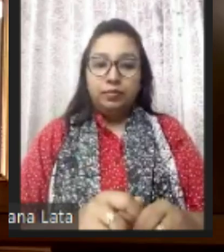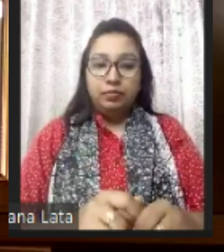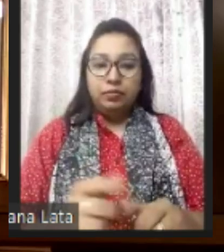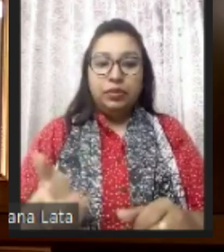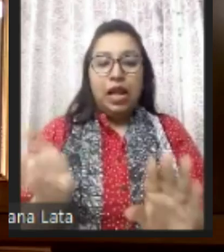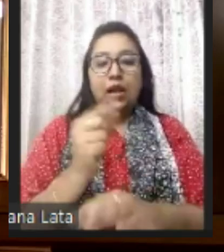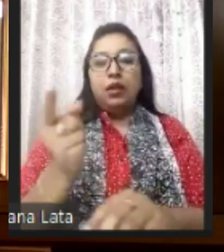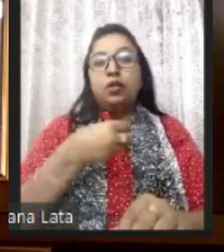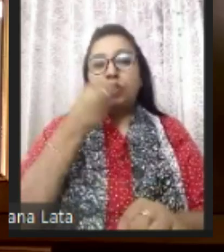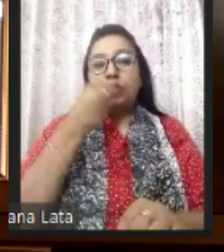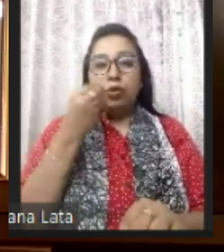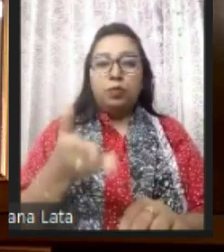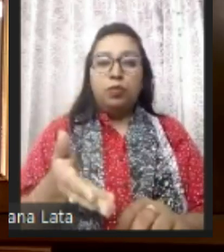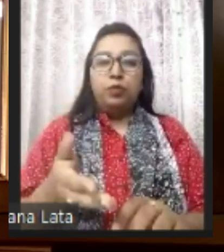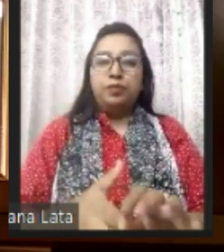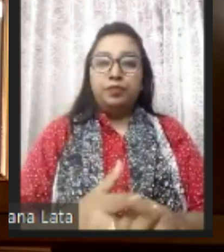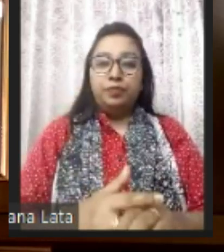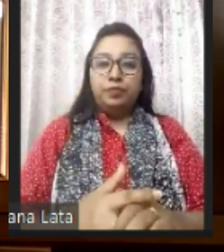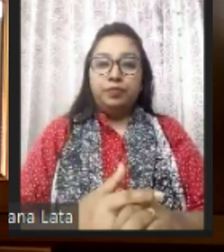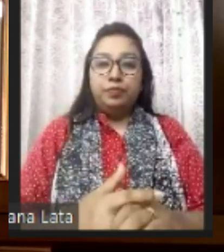And also I thank